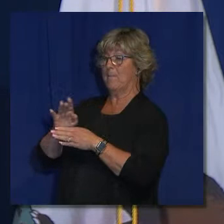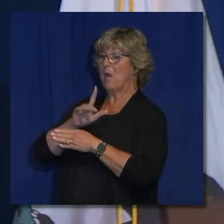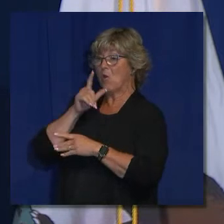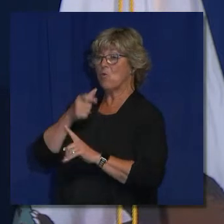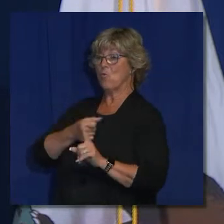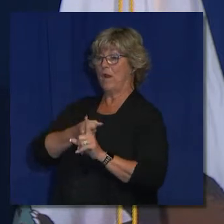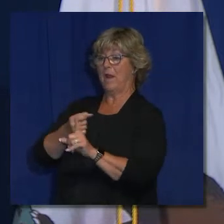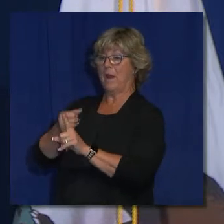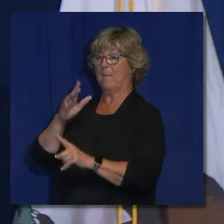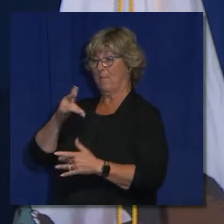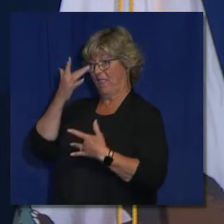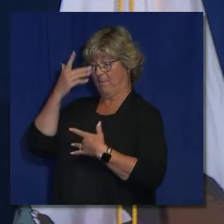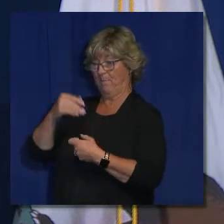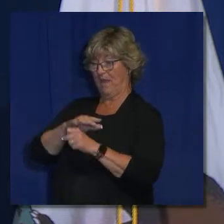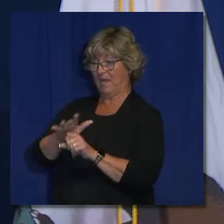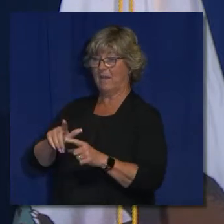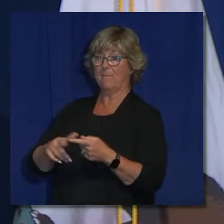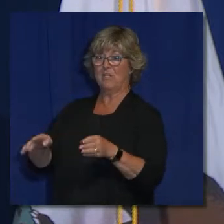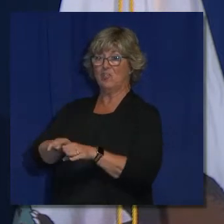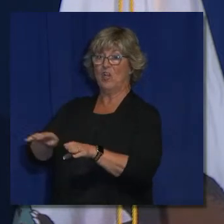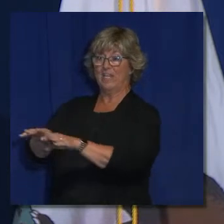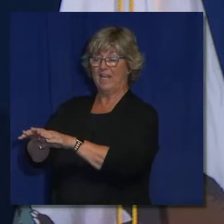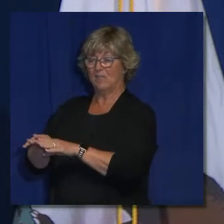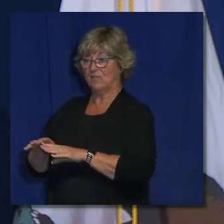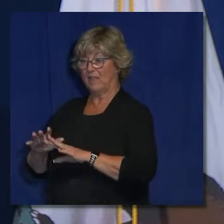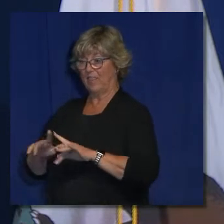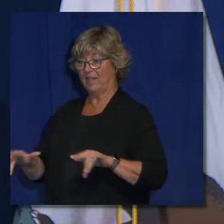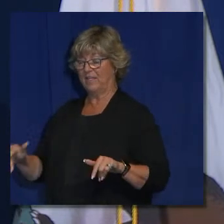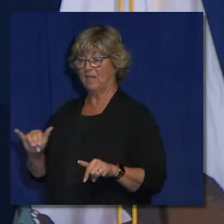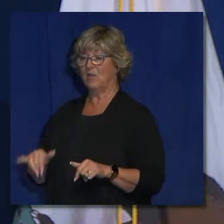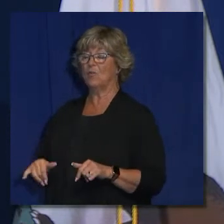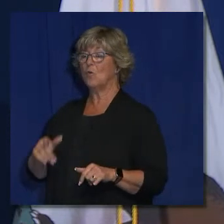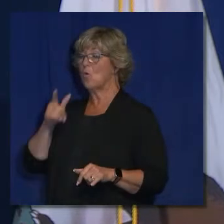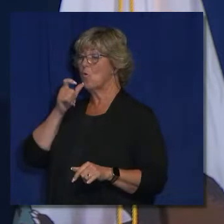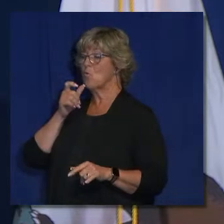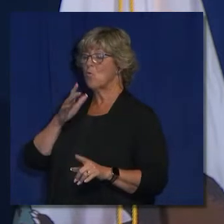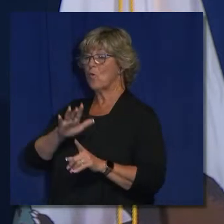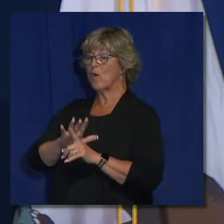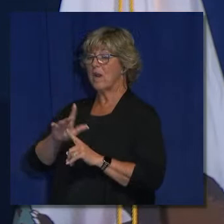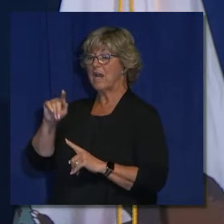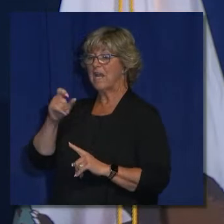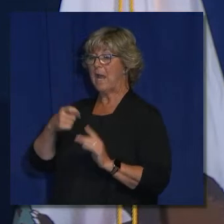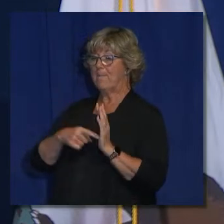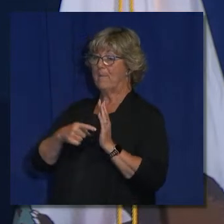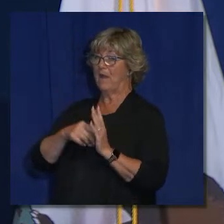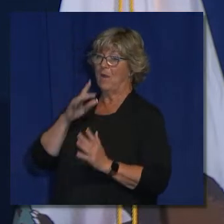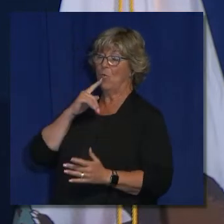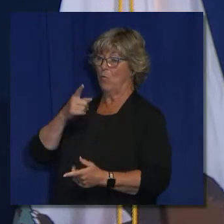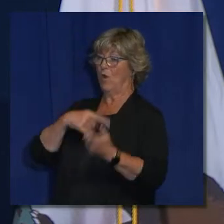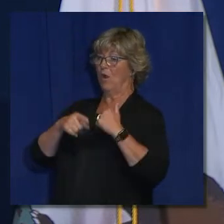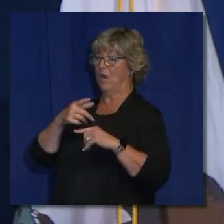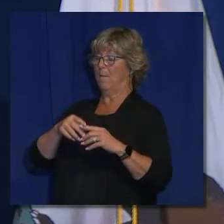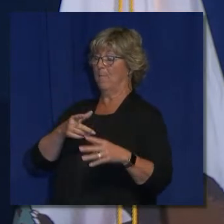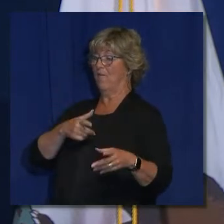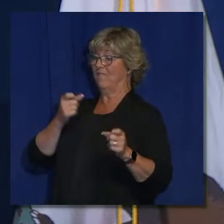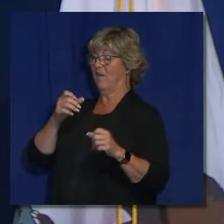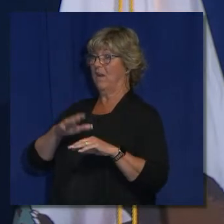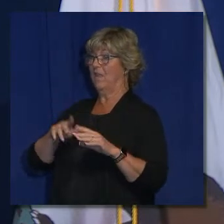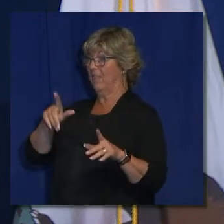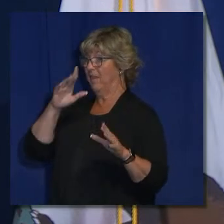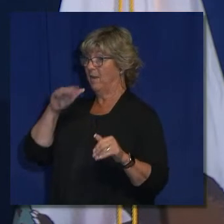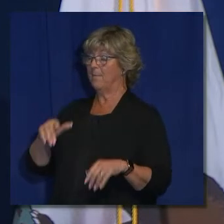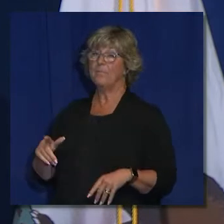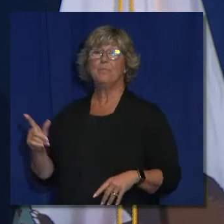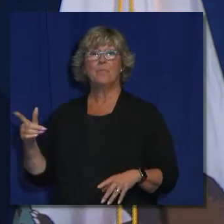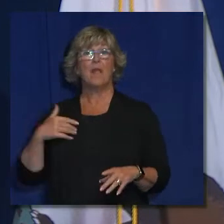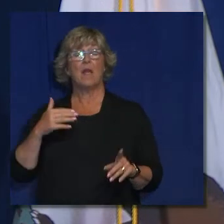also impacted by the pandemic and the shutdowns and all those other things, whose tax bills are going to come quicker than they expect at a certain point?